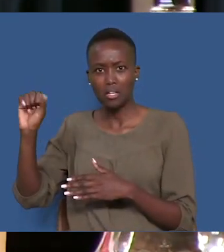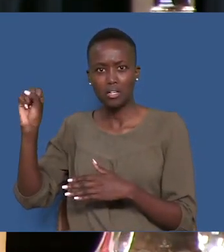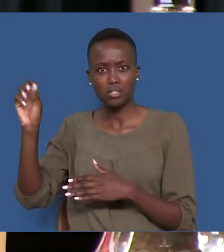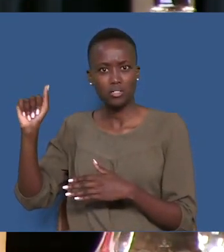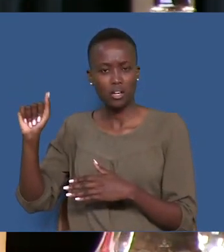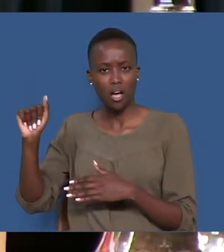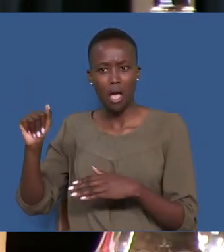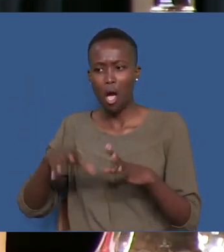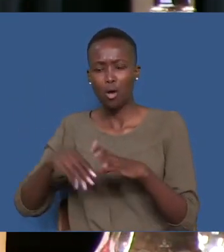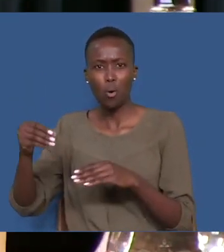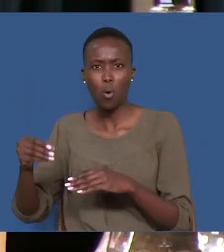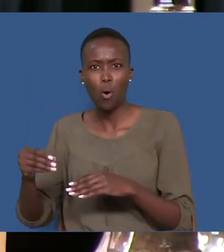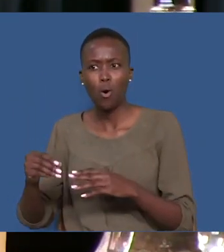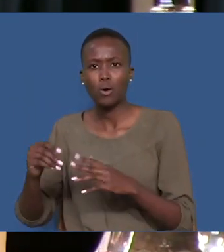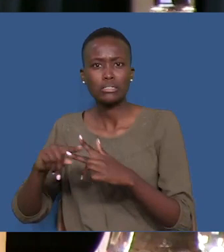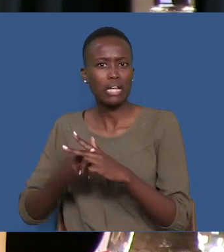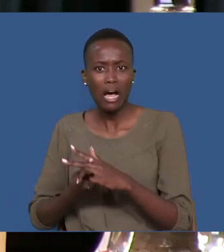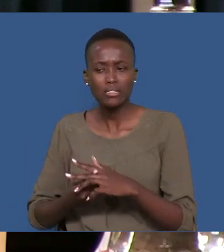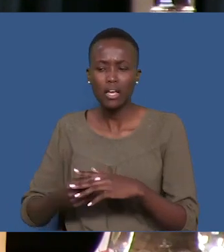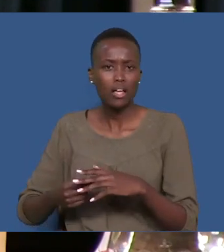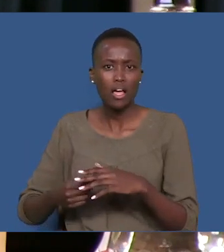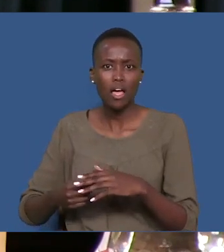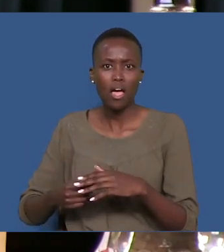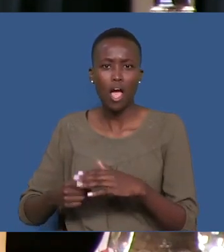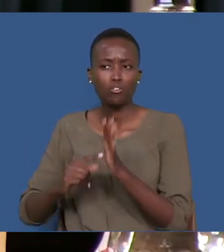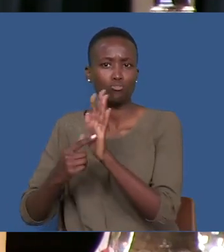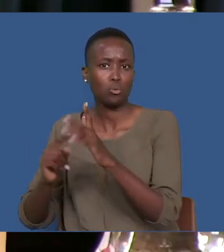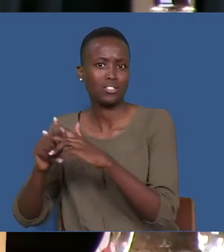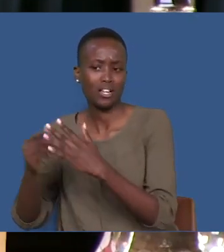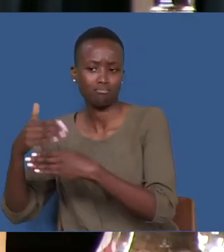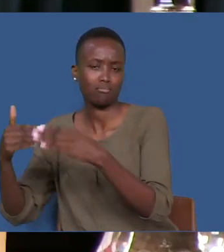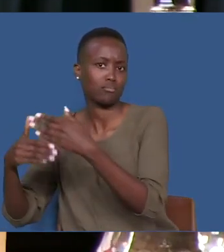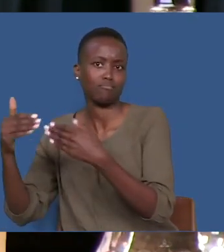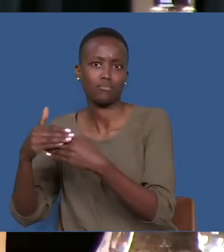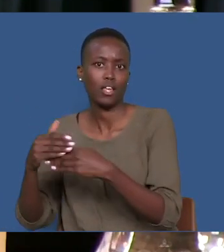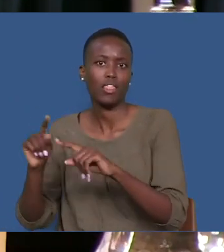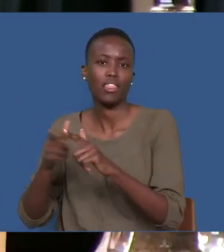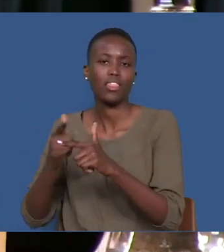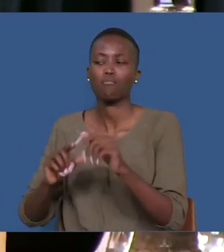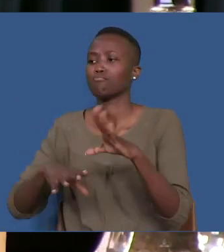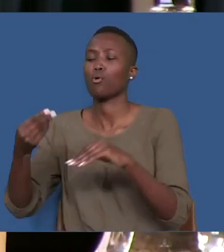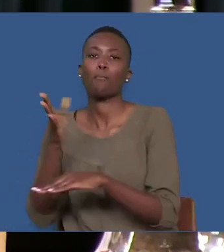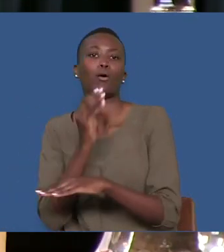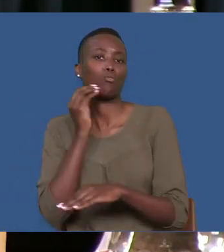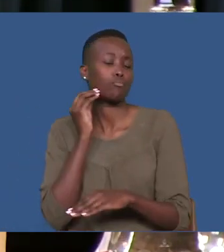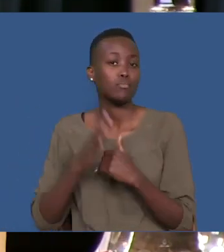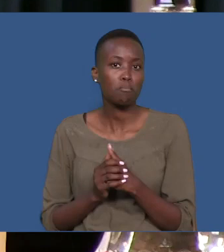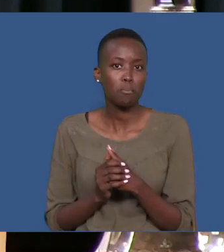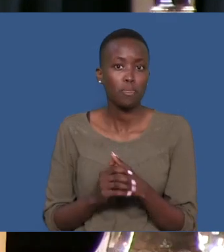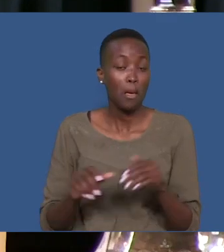it. And for many times, we've heard this being said of young people,